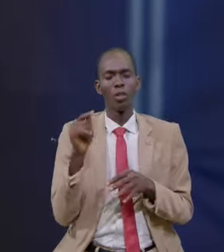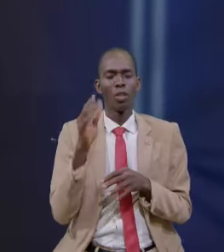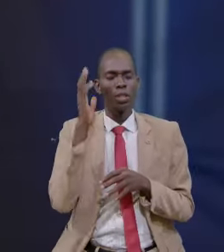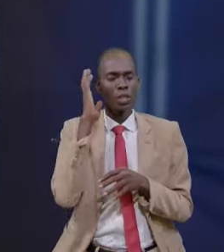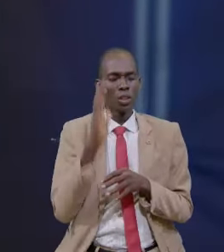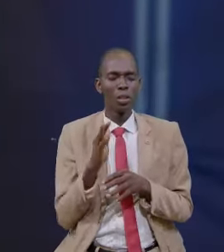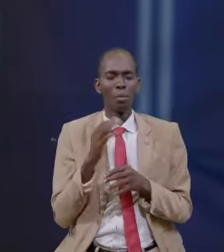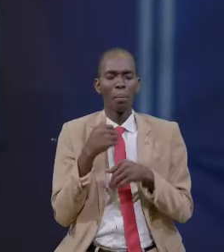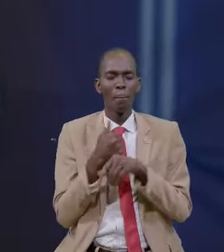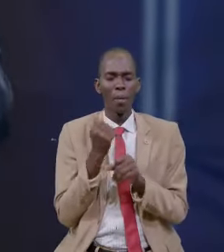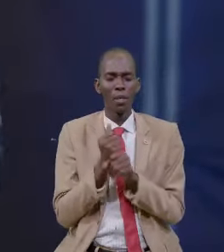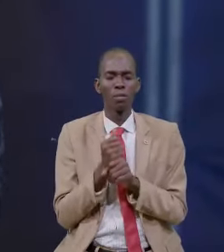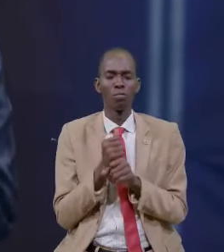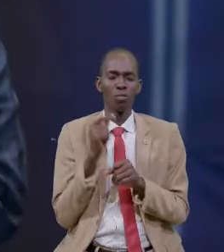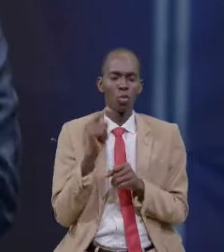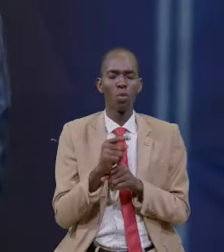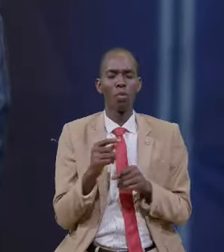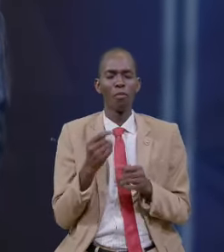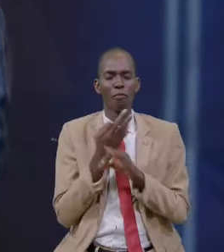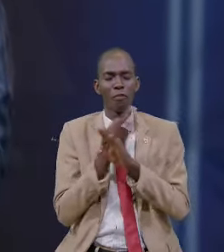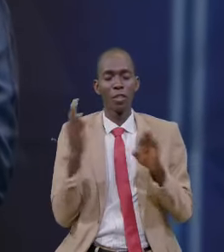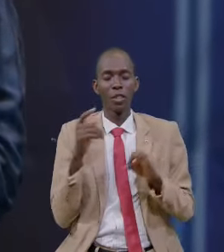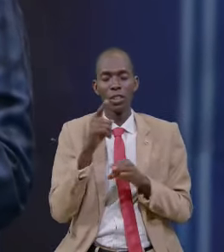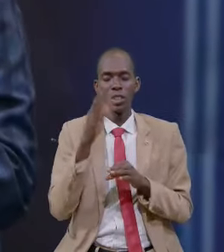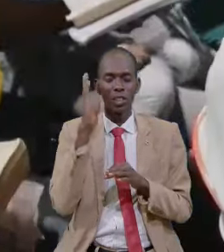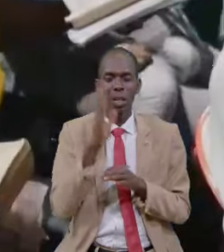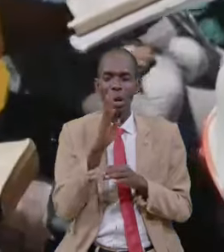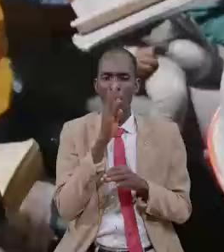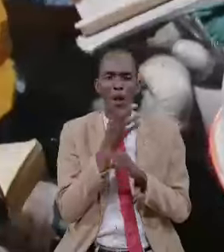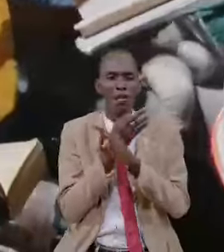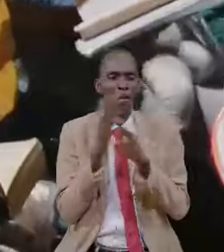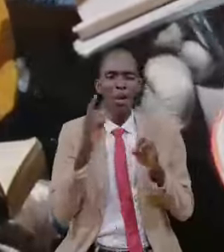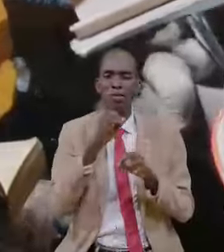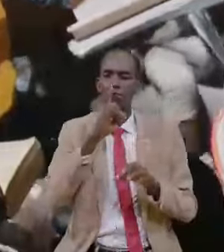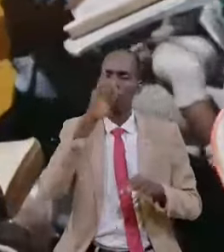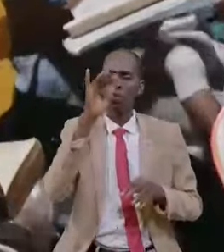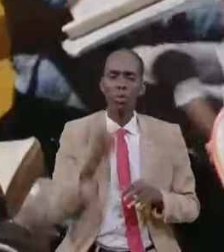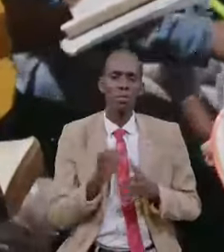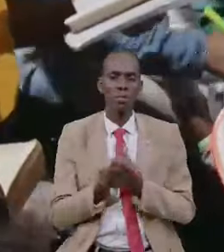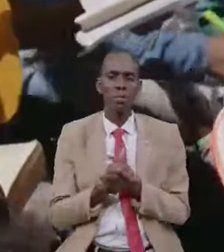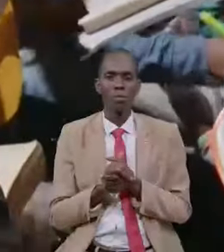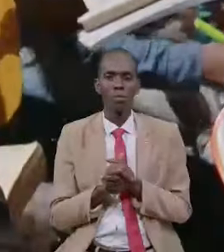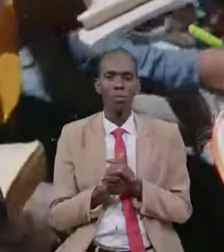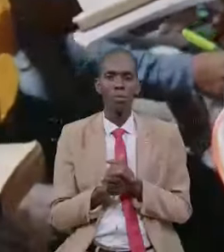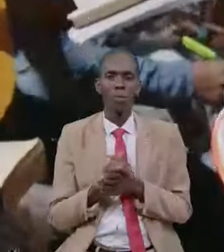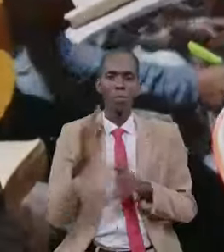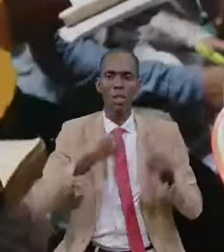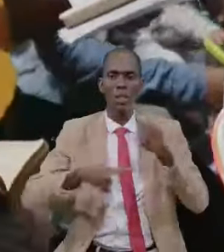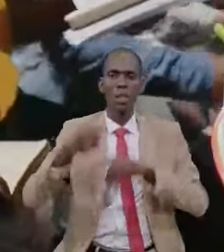you free, ye shall be free indeed. Shout a good amen.